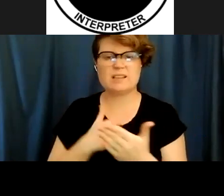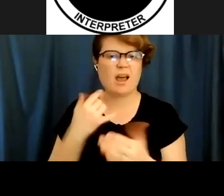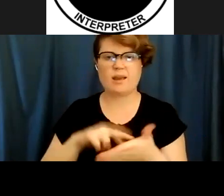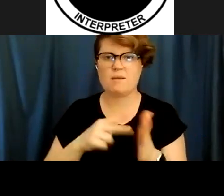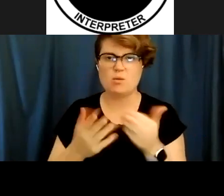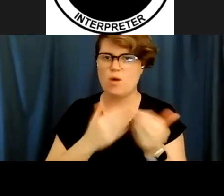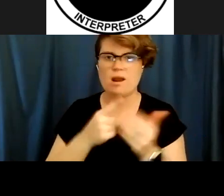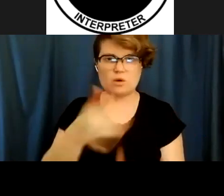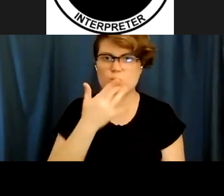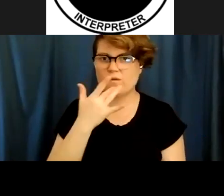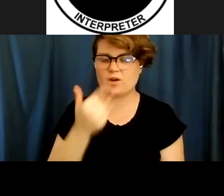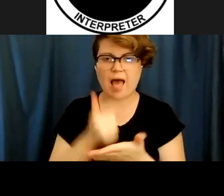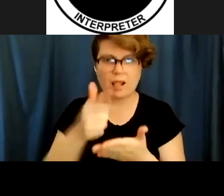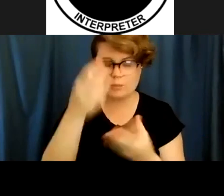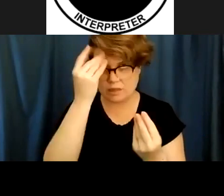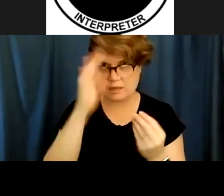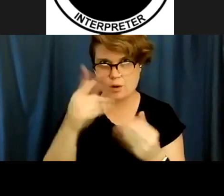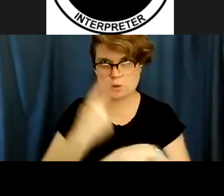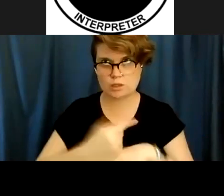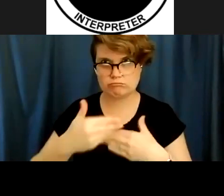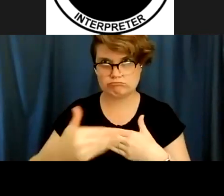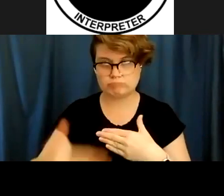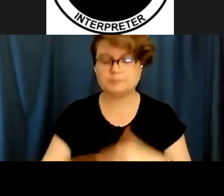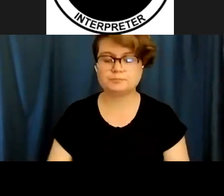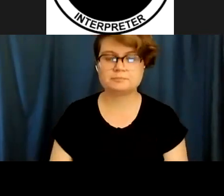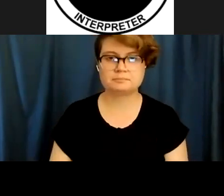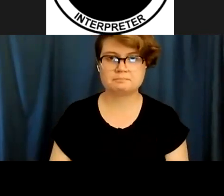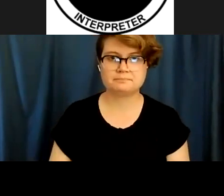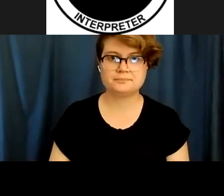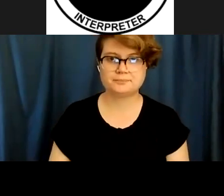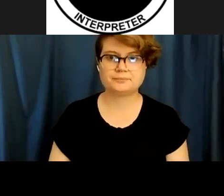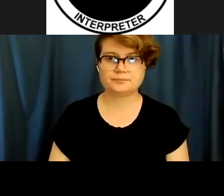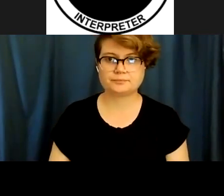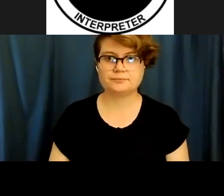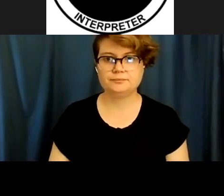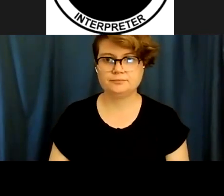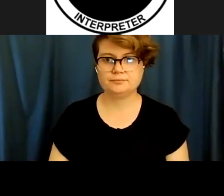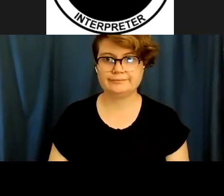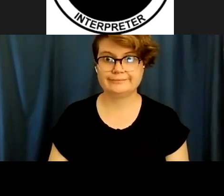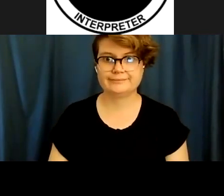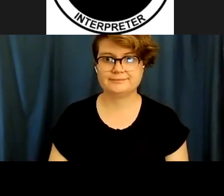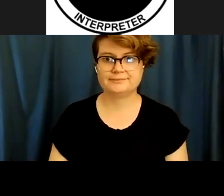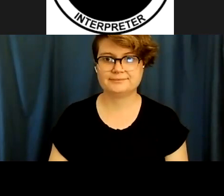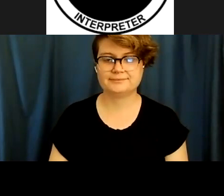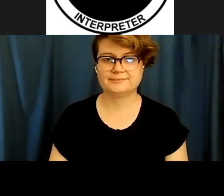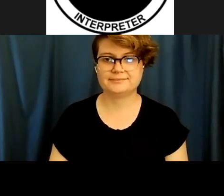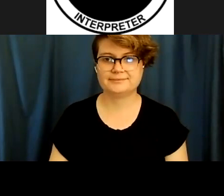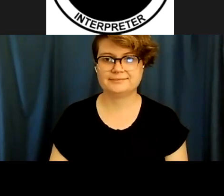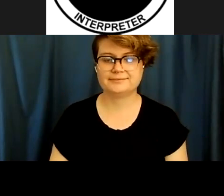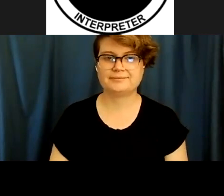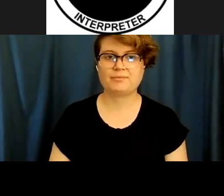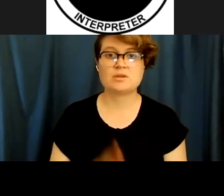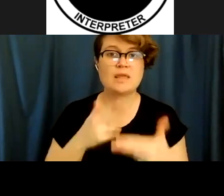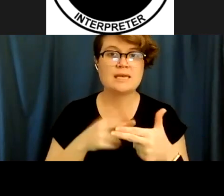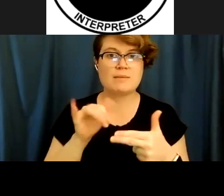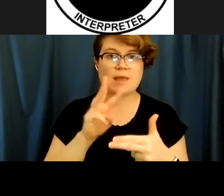help navigate shorter attention spans right now. And so yeah, the name of the website